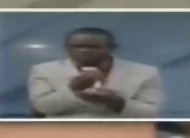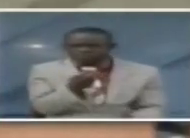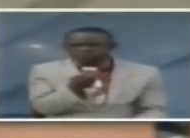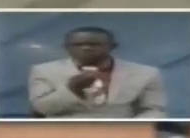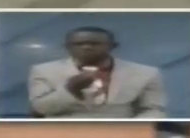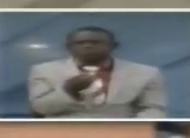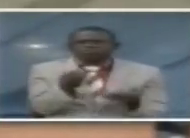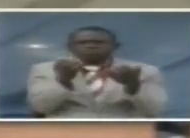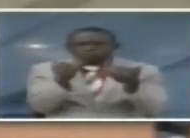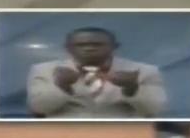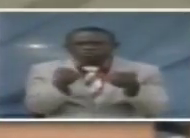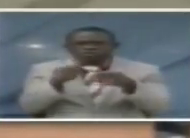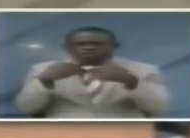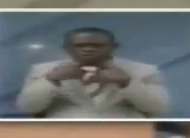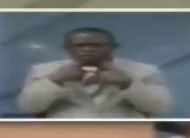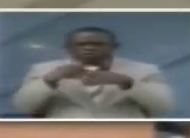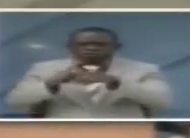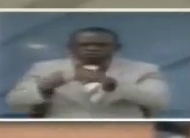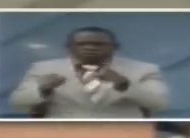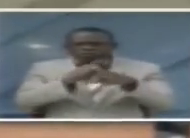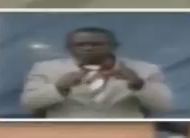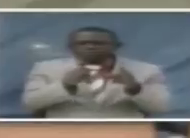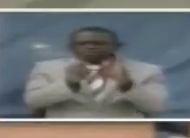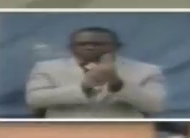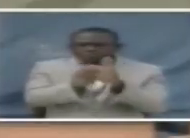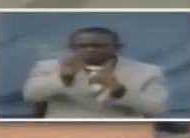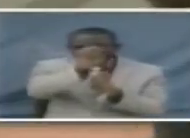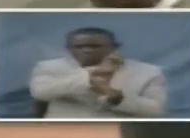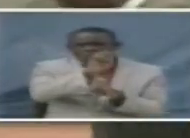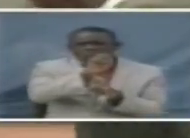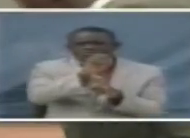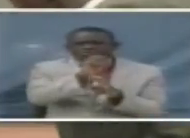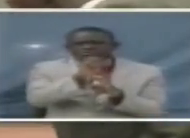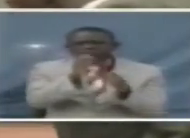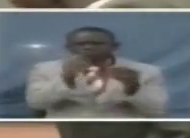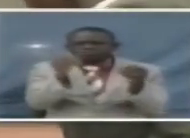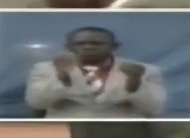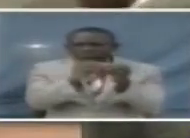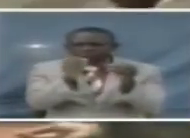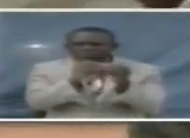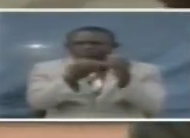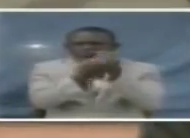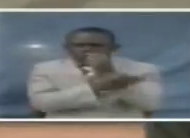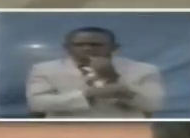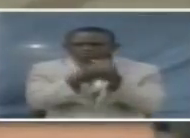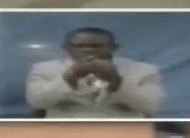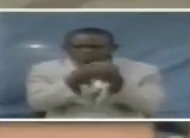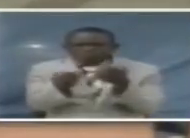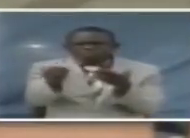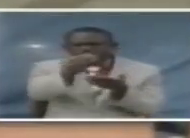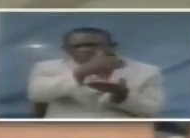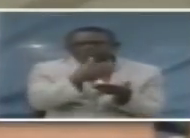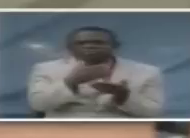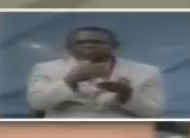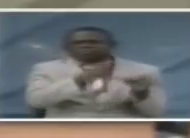The focus will be on promoting a diversified export base to increase exports, increase